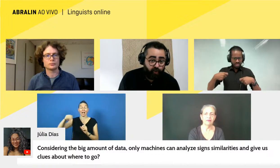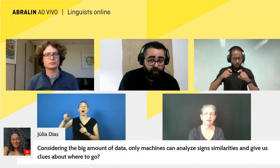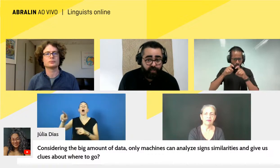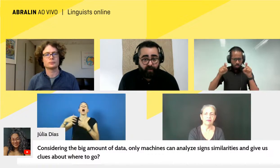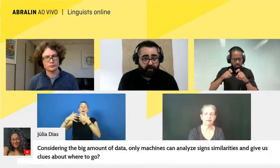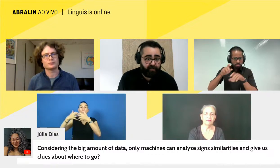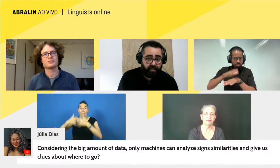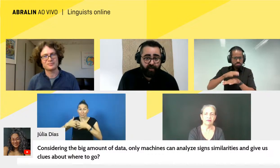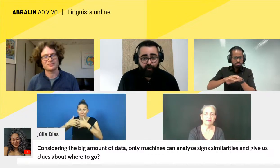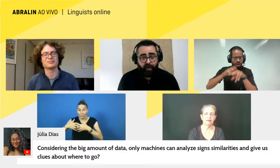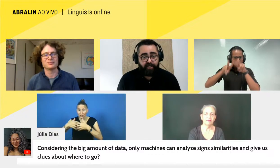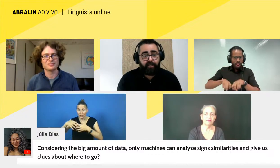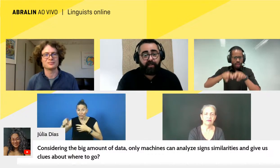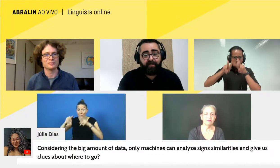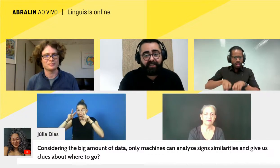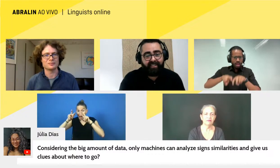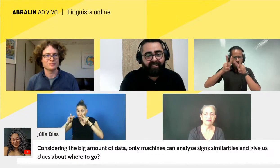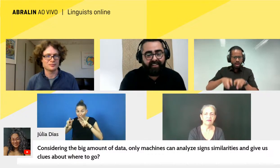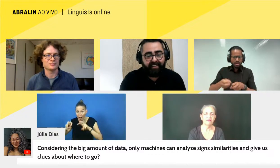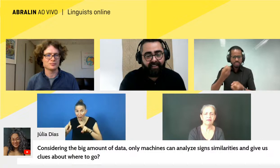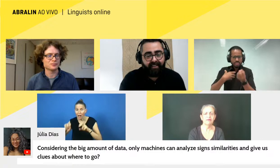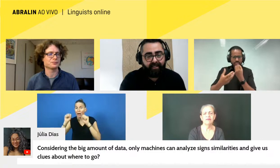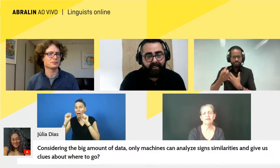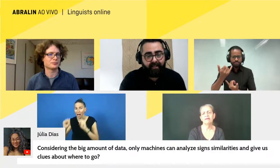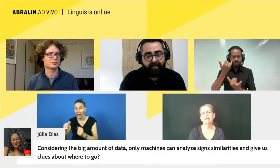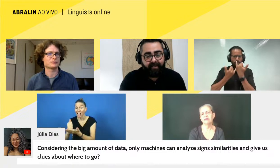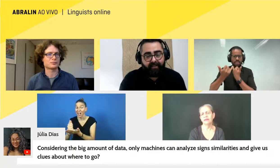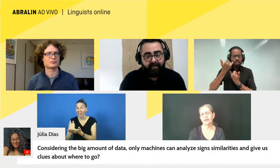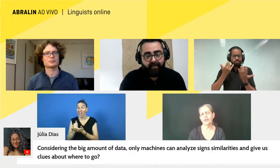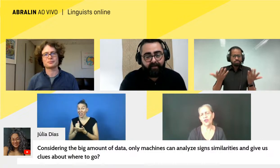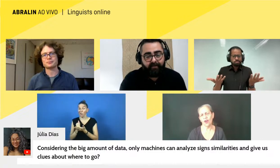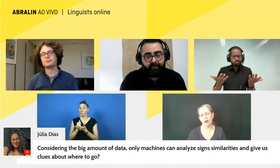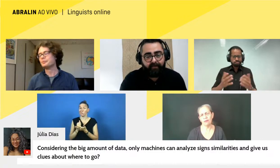us clues about where to go.